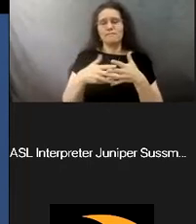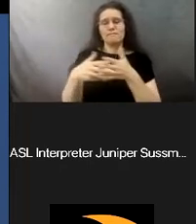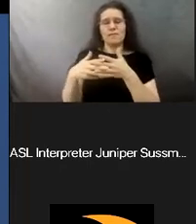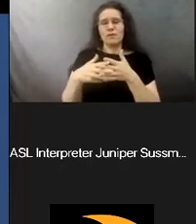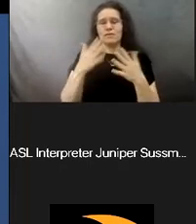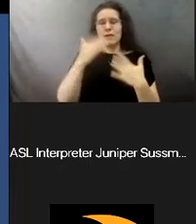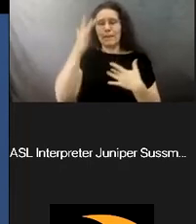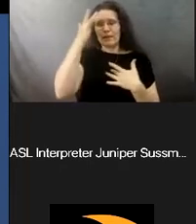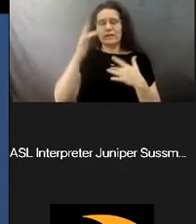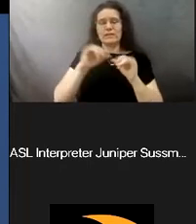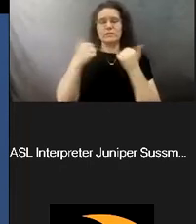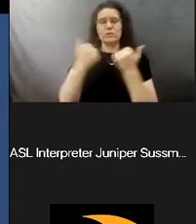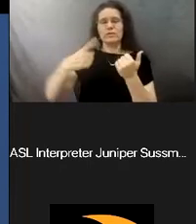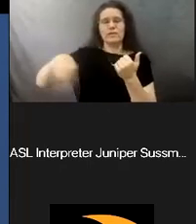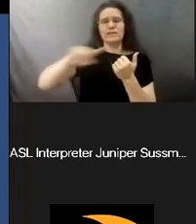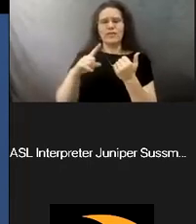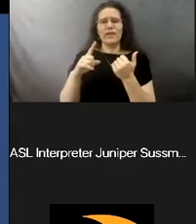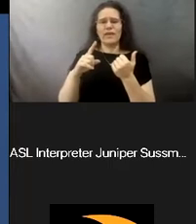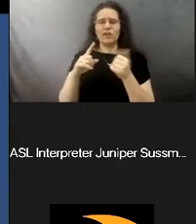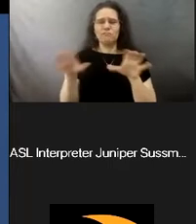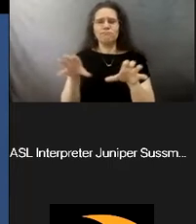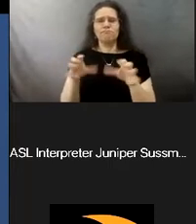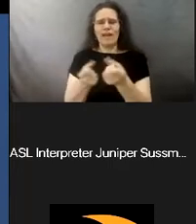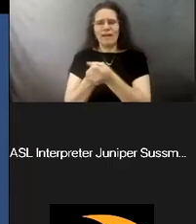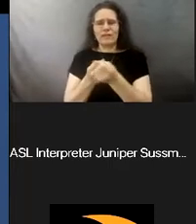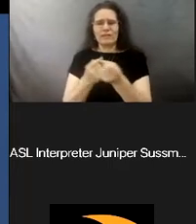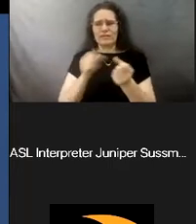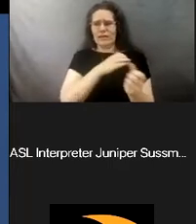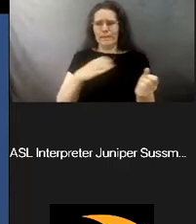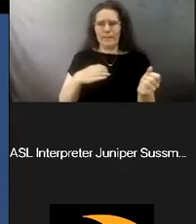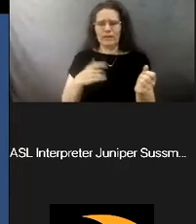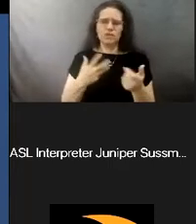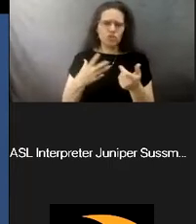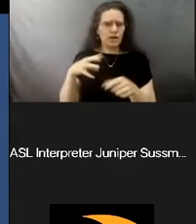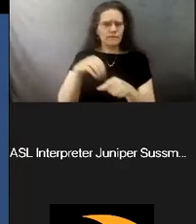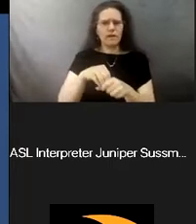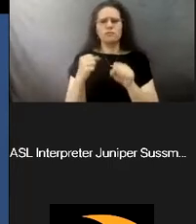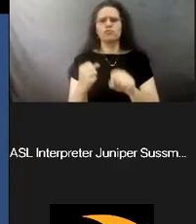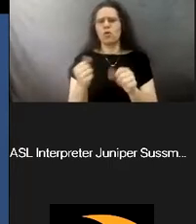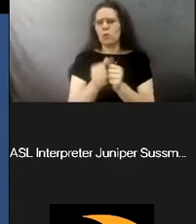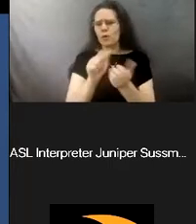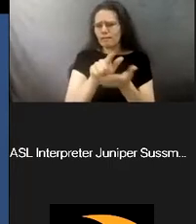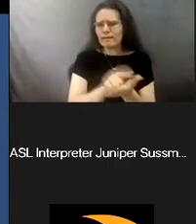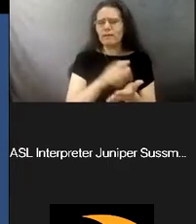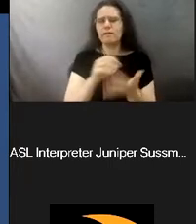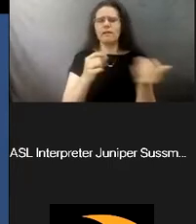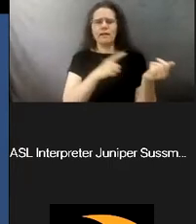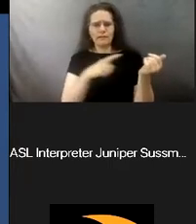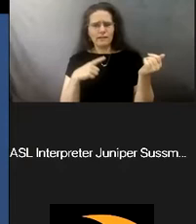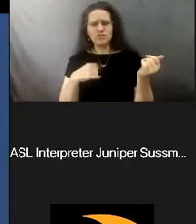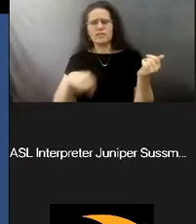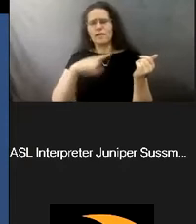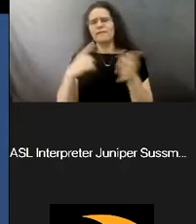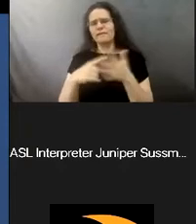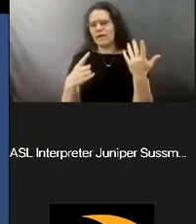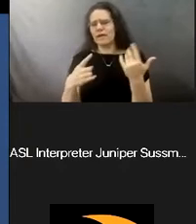in legal, legislative, regulatory, and grassroots advocacy. Gina earned a Bachelor of Science in Nursing